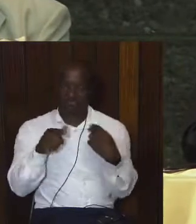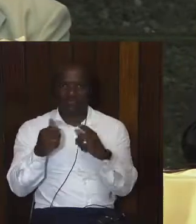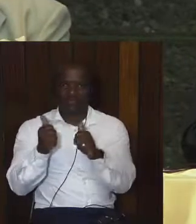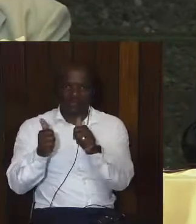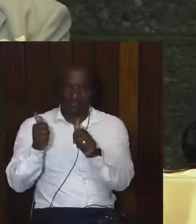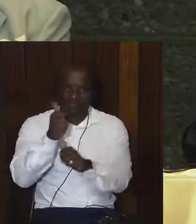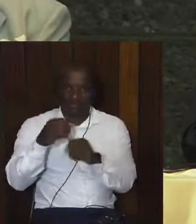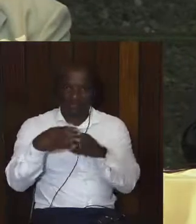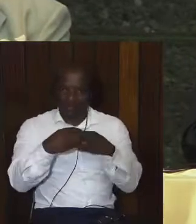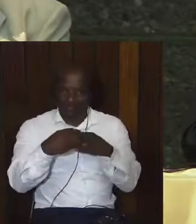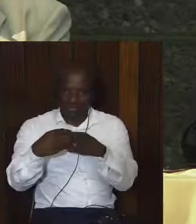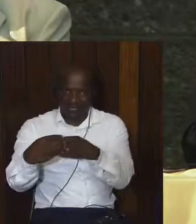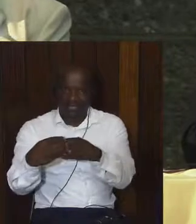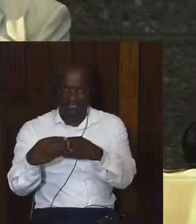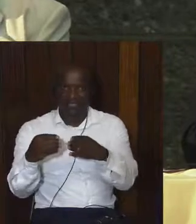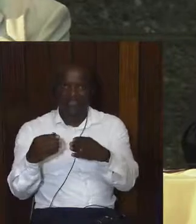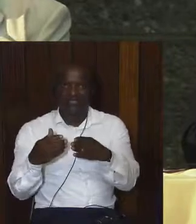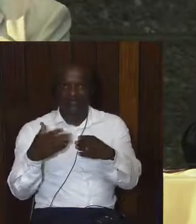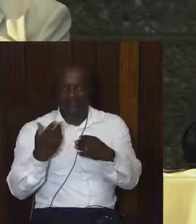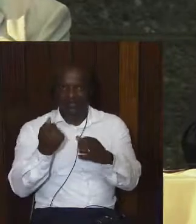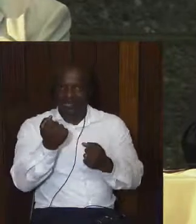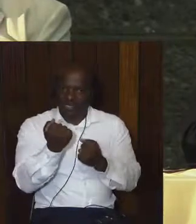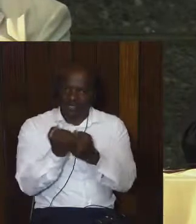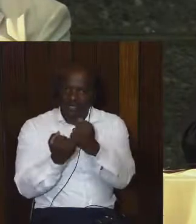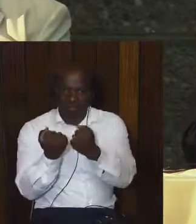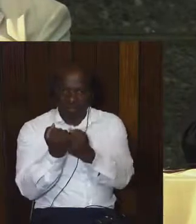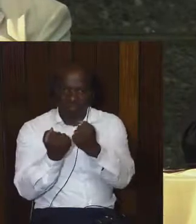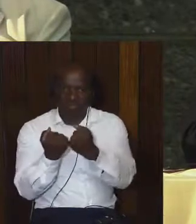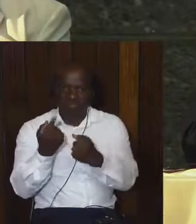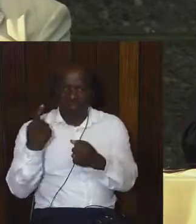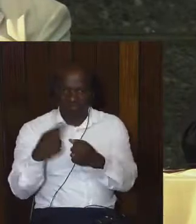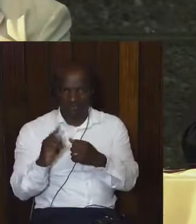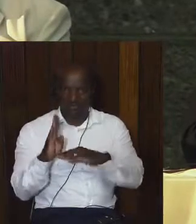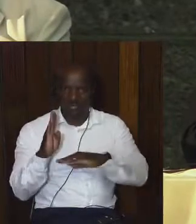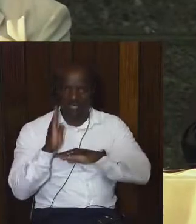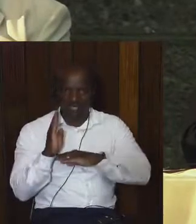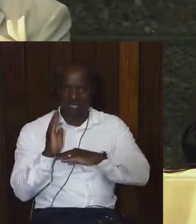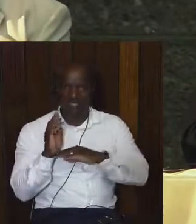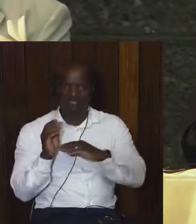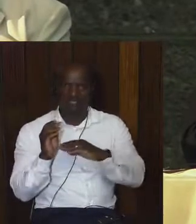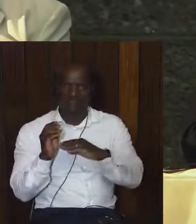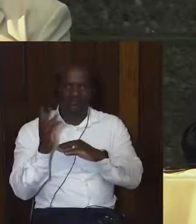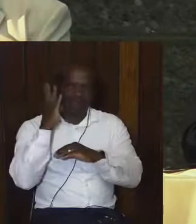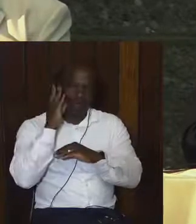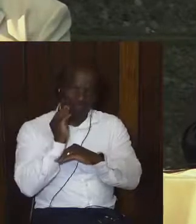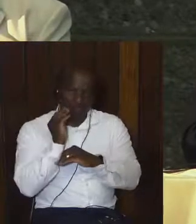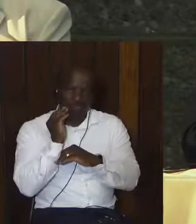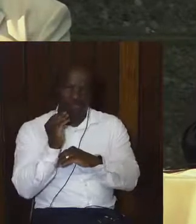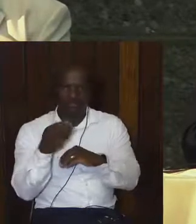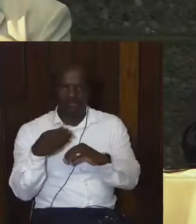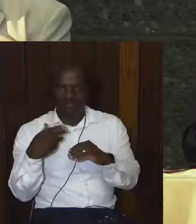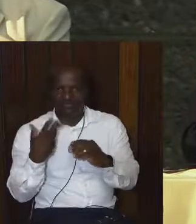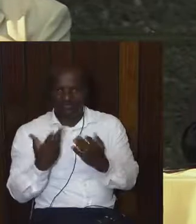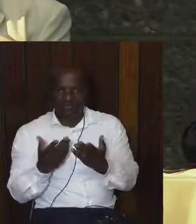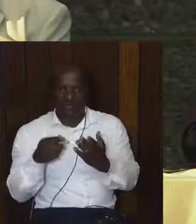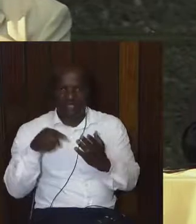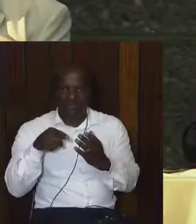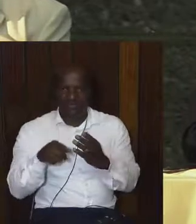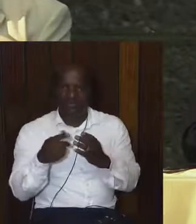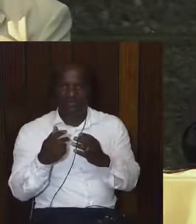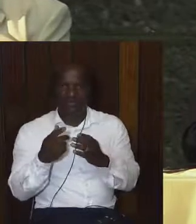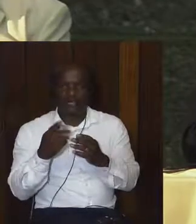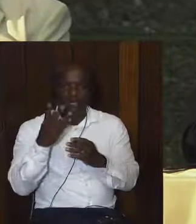the provision of support for military veterans in that regard. What has happened, the cost